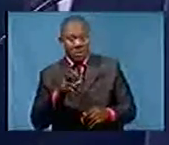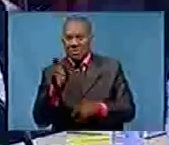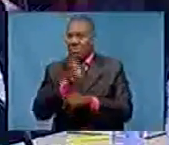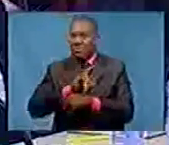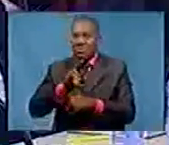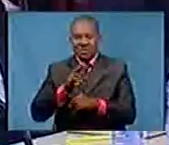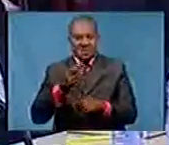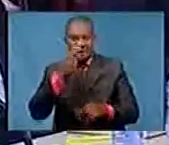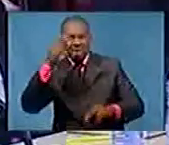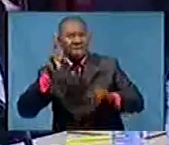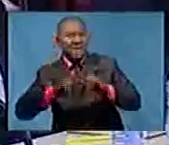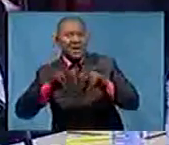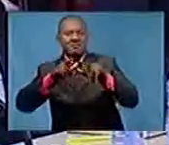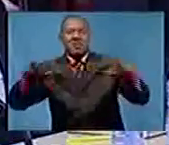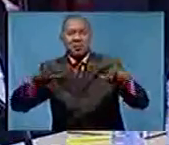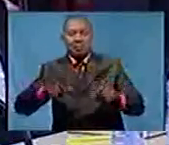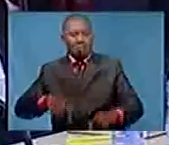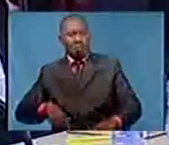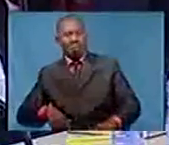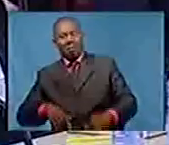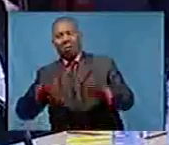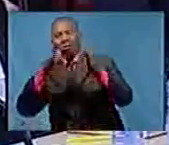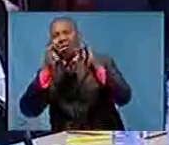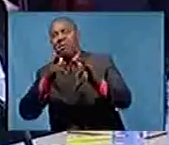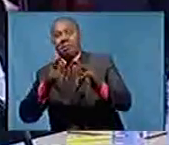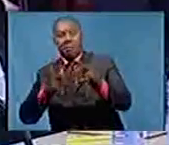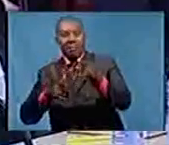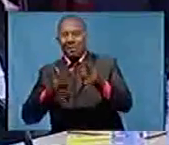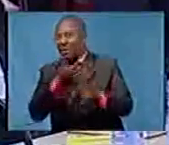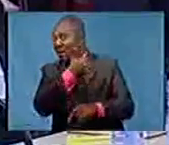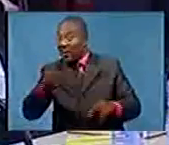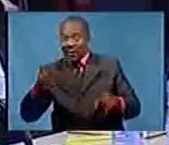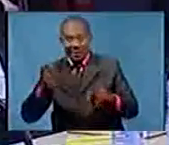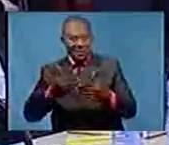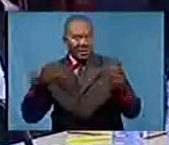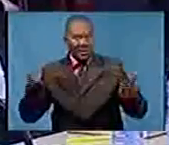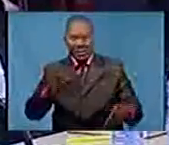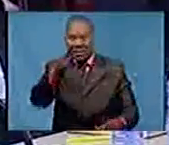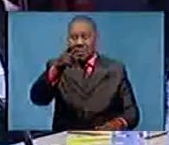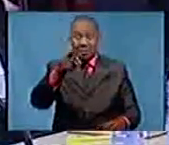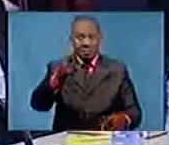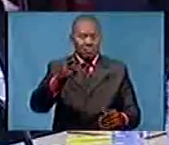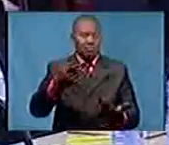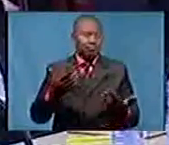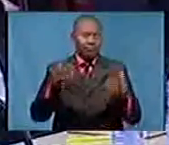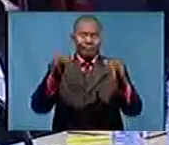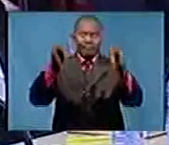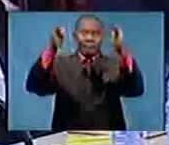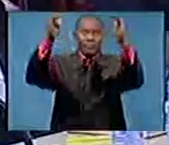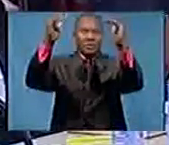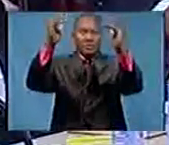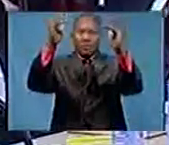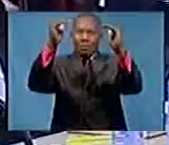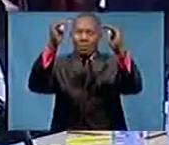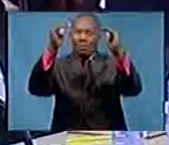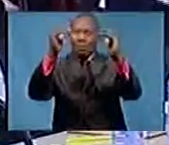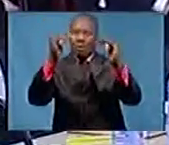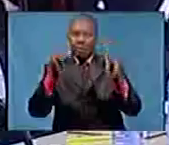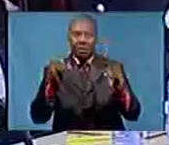judge. Defamatory language means anything that you say that will lower the judge in the eyes of right-thinking members. My